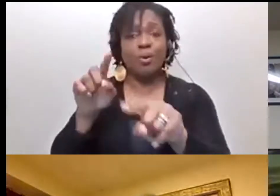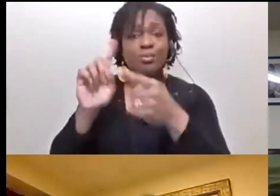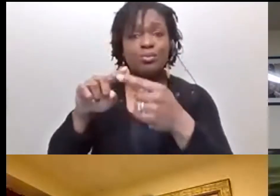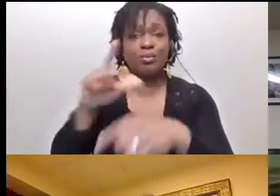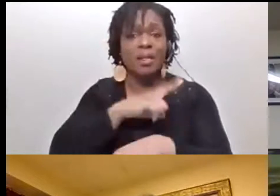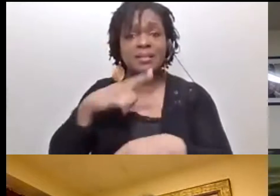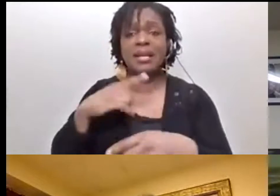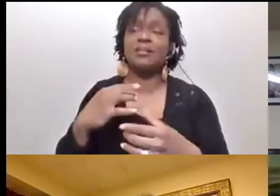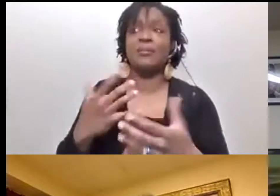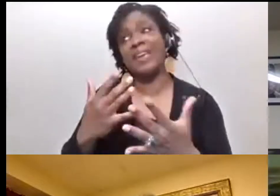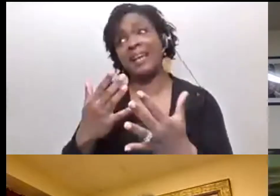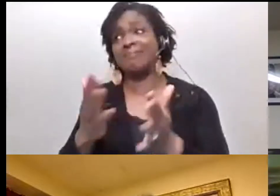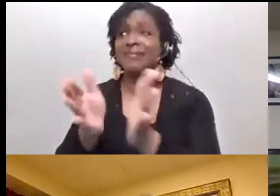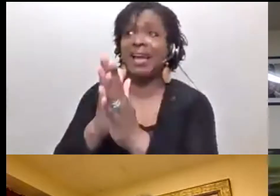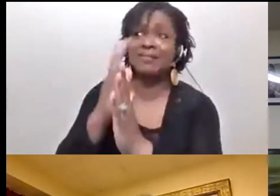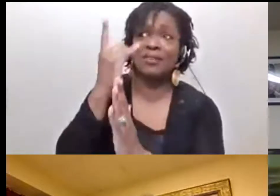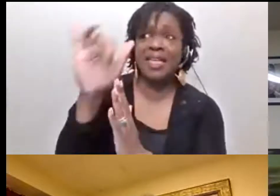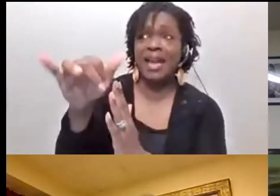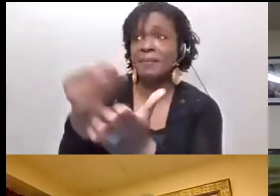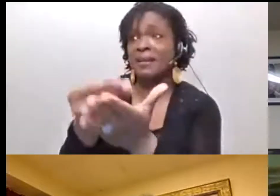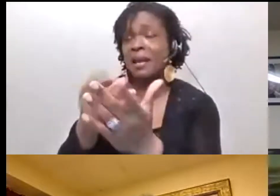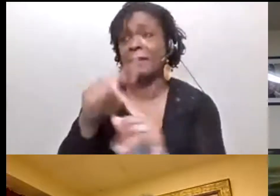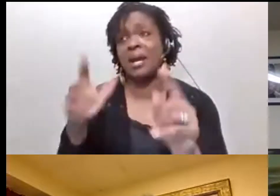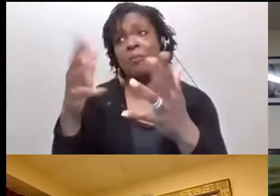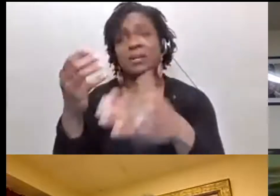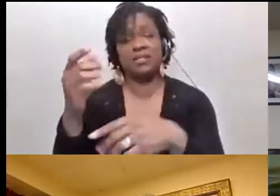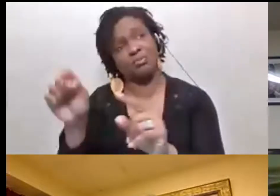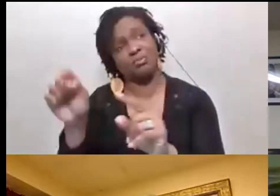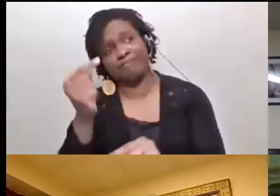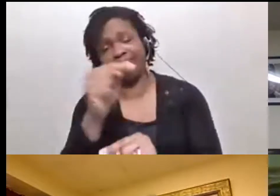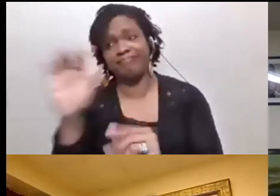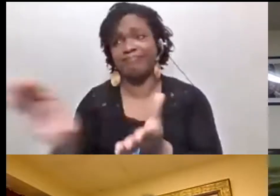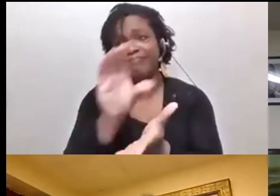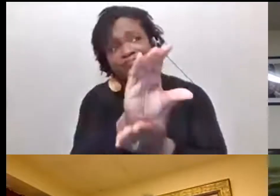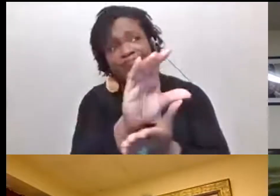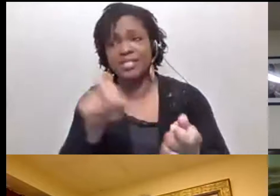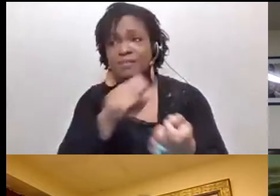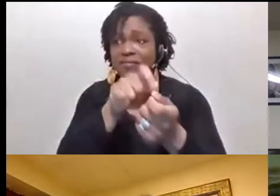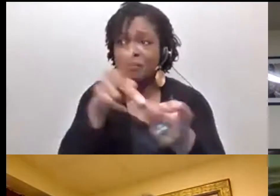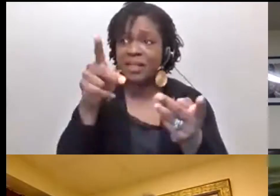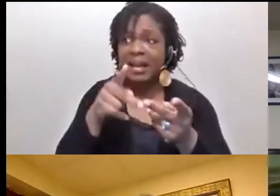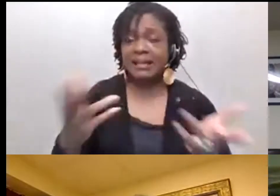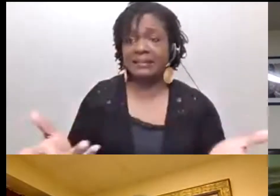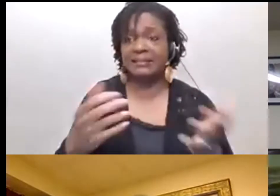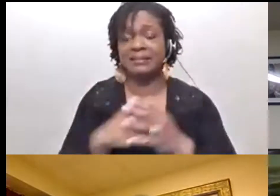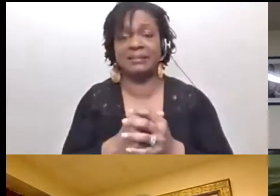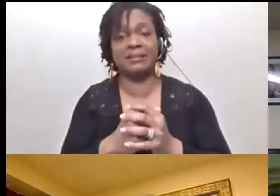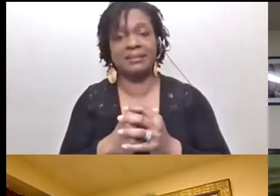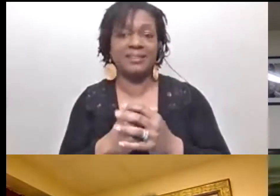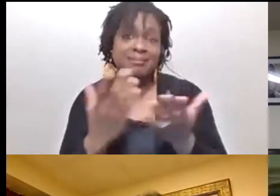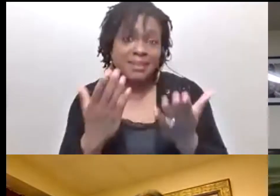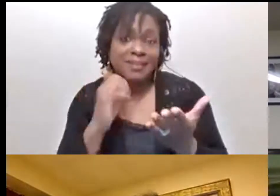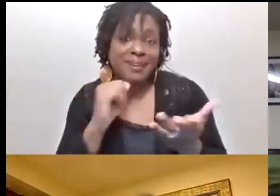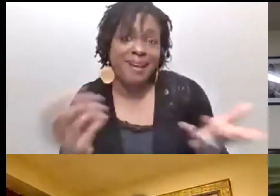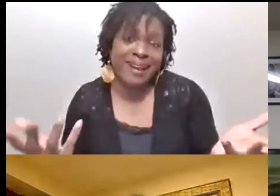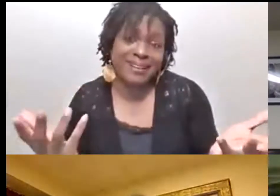but I want them to direct it to a certain place, and then or maybe not, who knows?